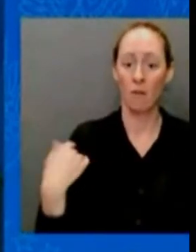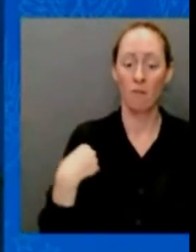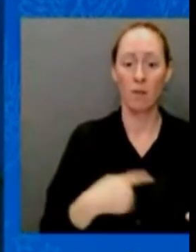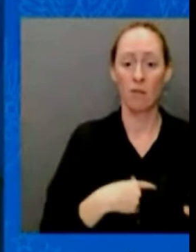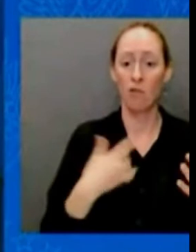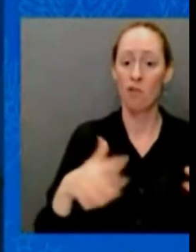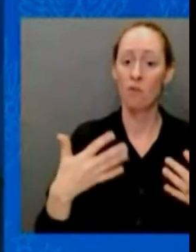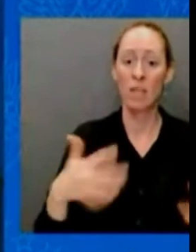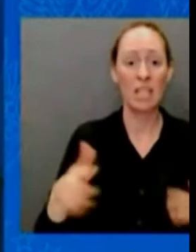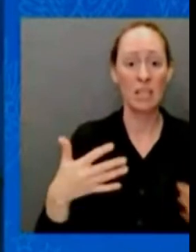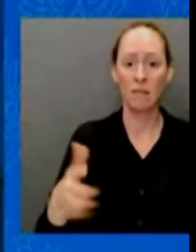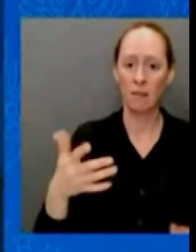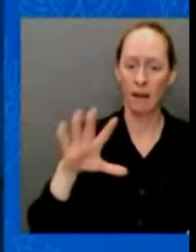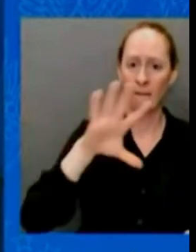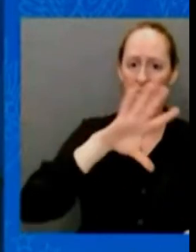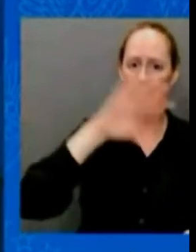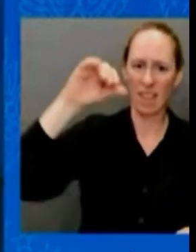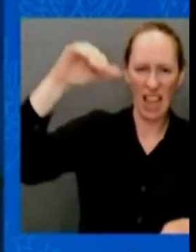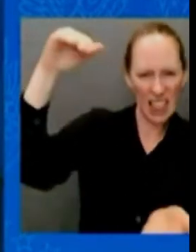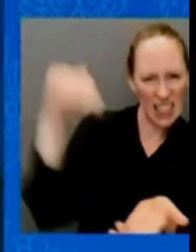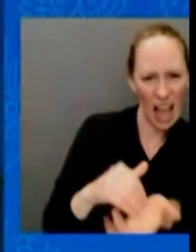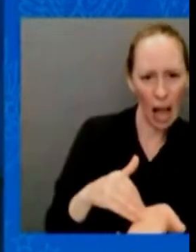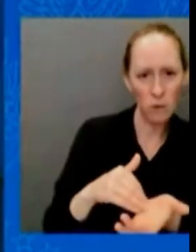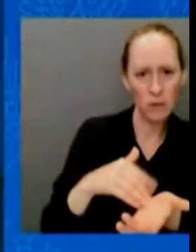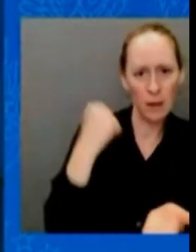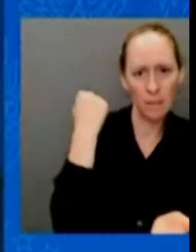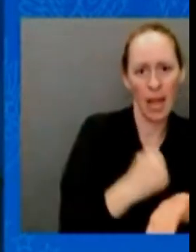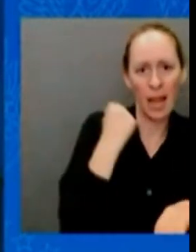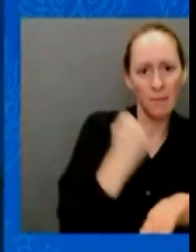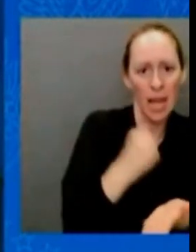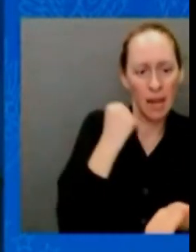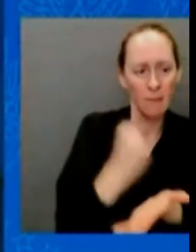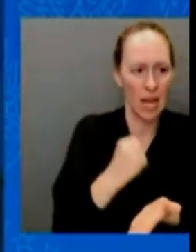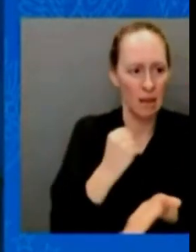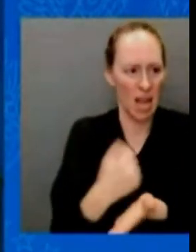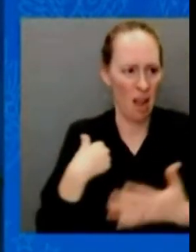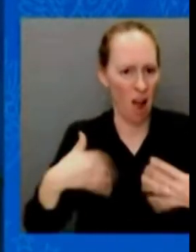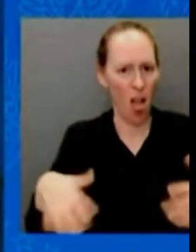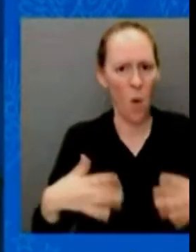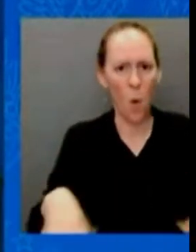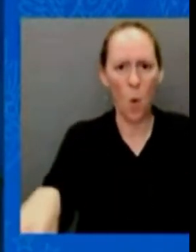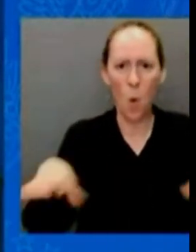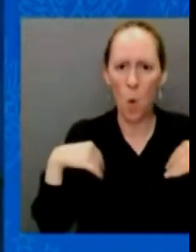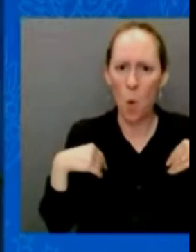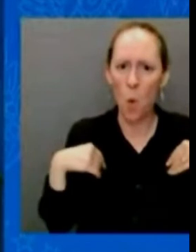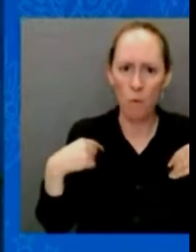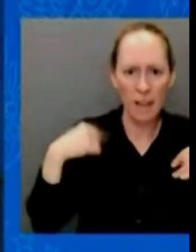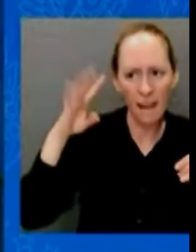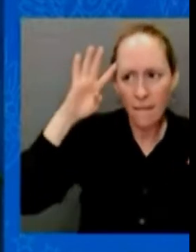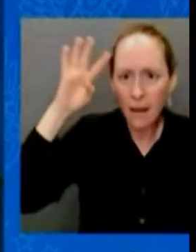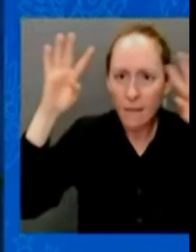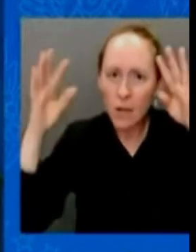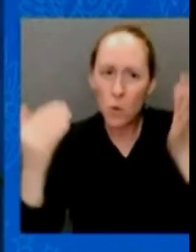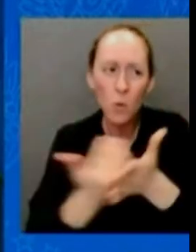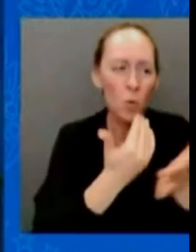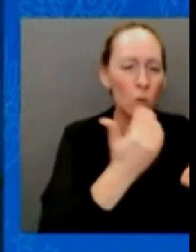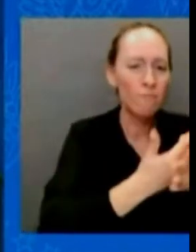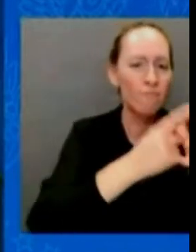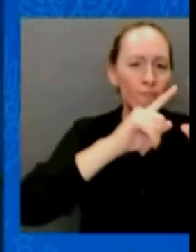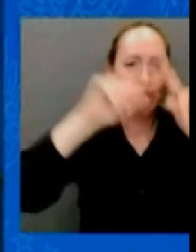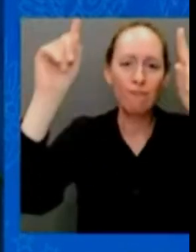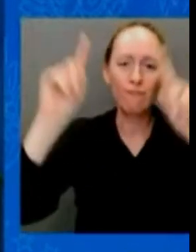are an innovation powerhouse. We are the clear technology leader in memory, and we are now bringing that